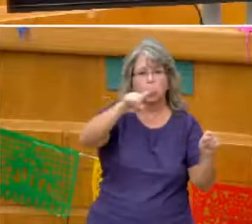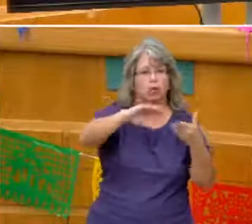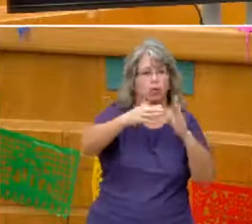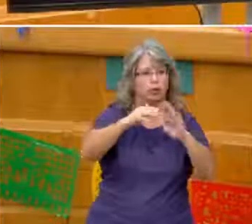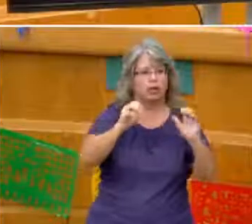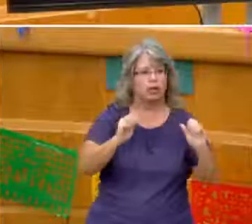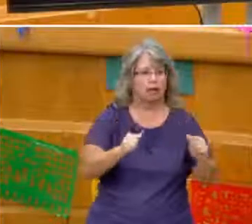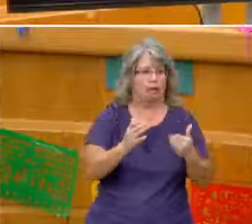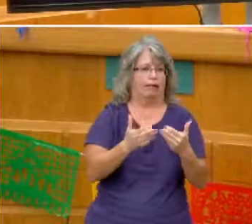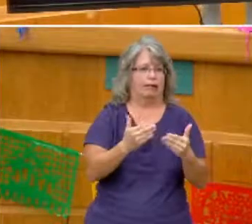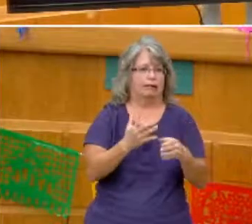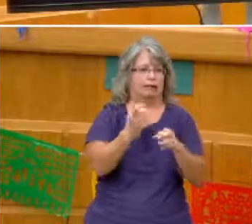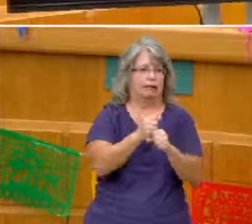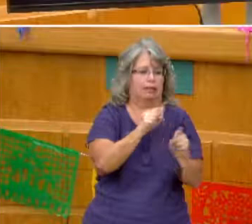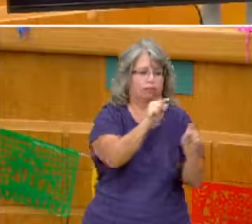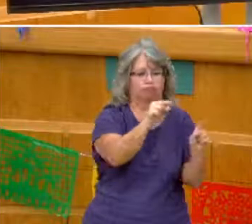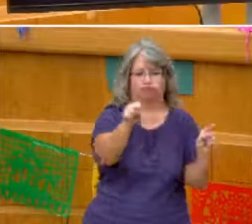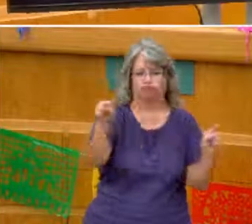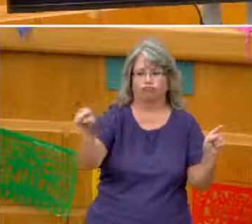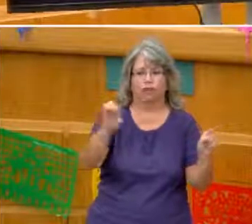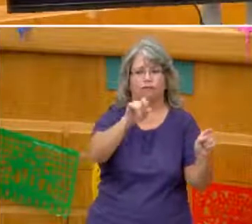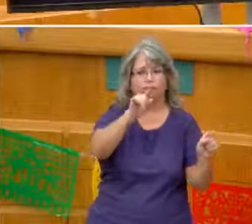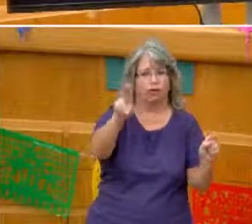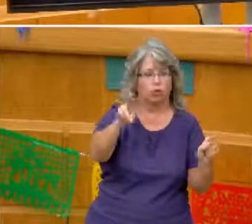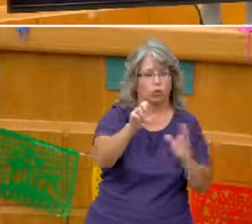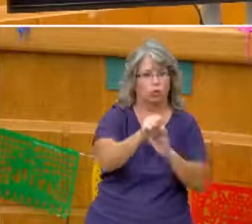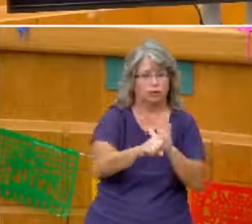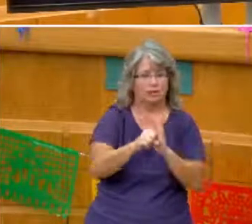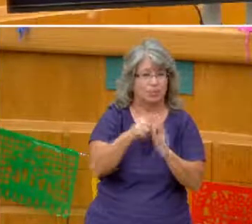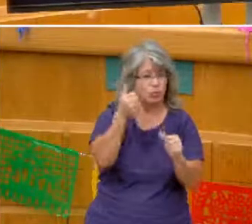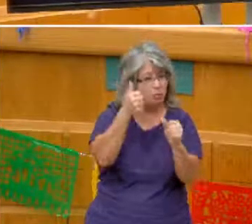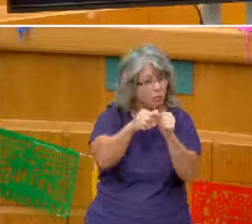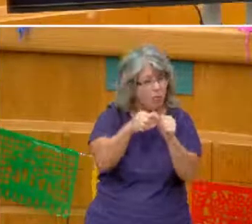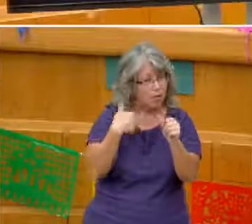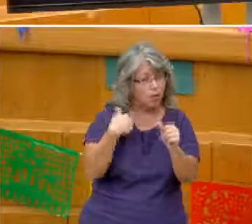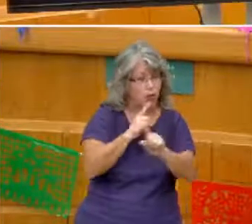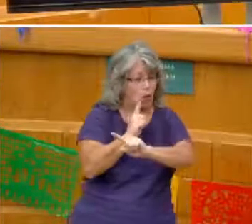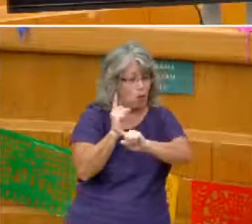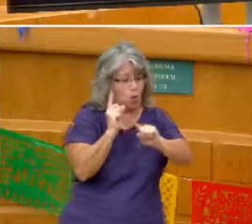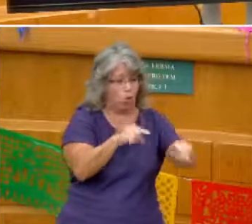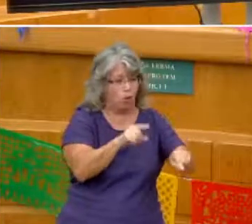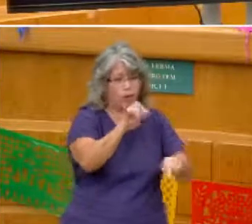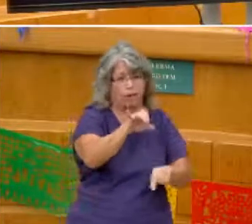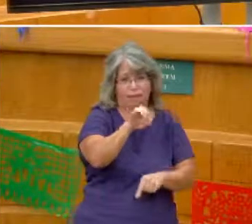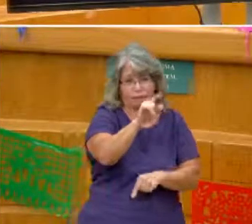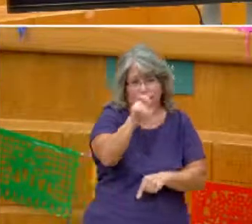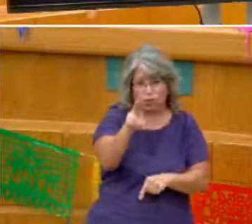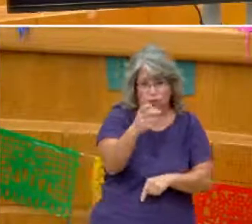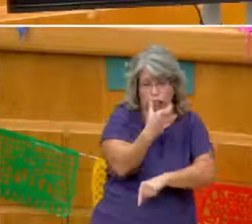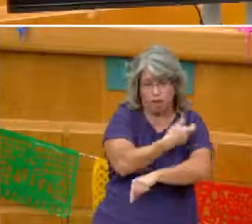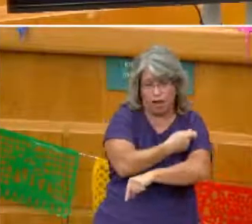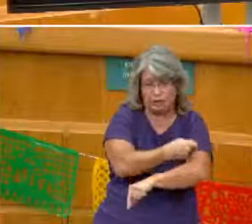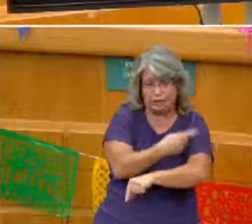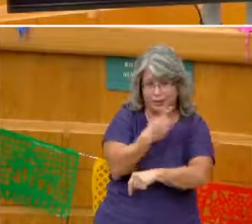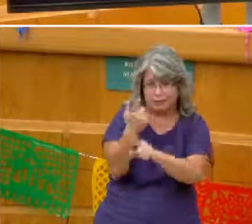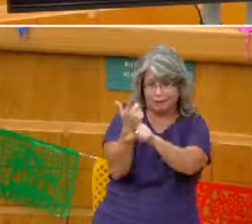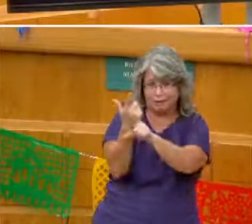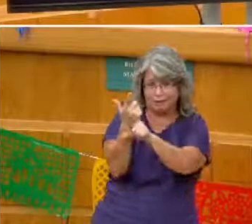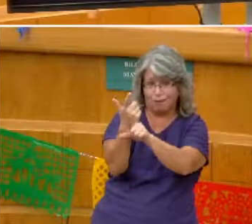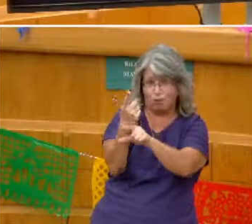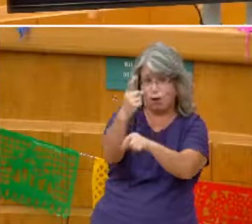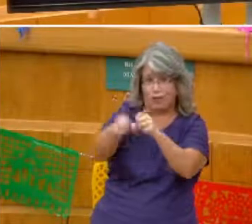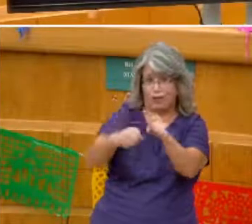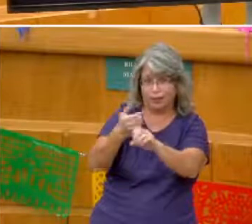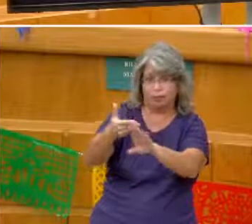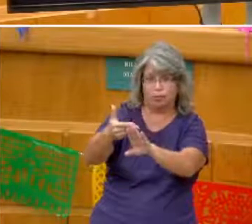have to remember that vaccines were ordered a year prior, and so based on the utilization last year was how many we will